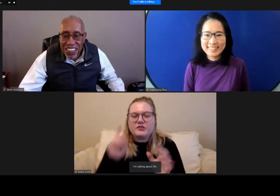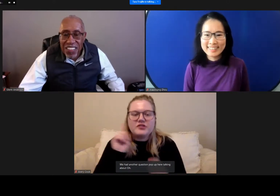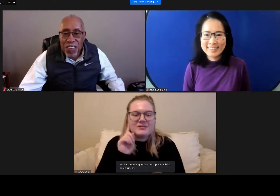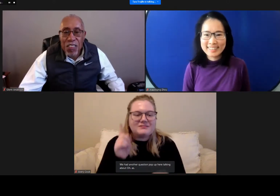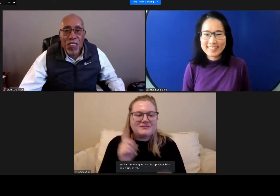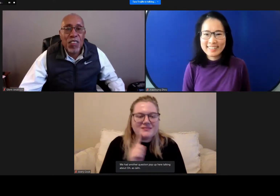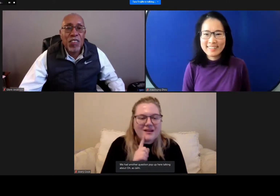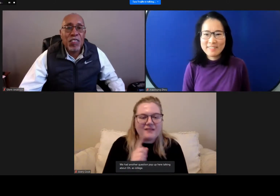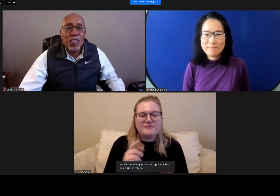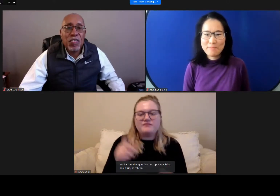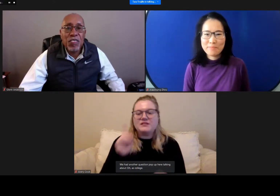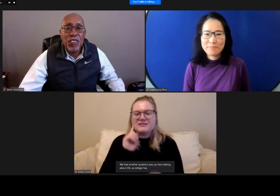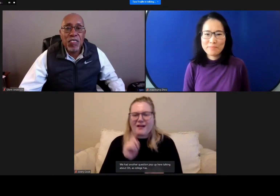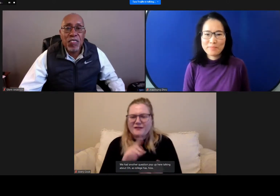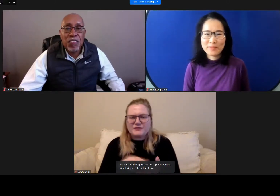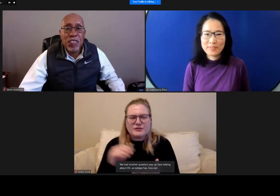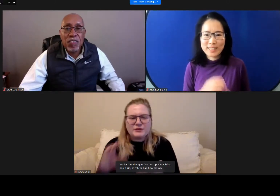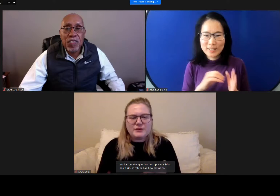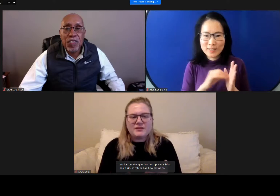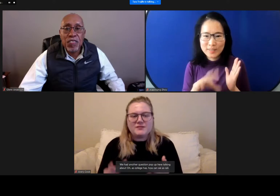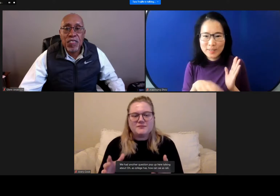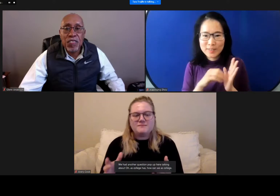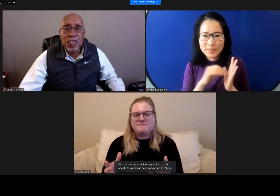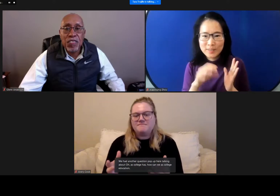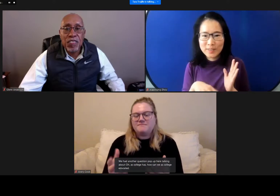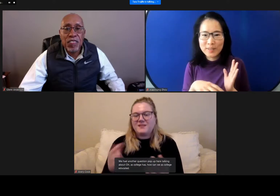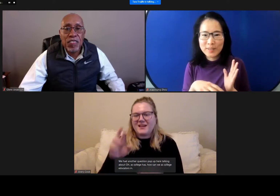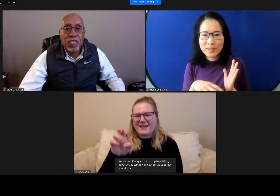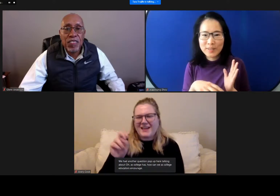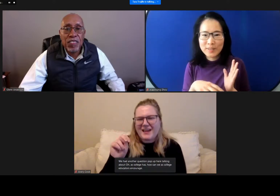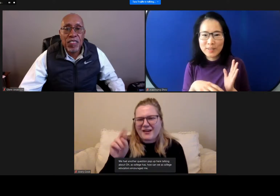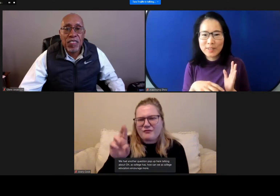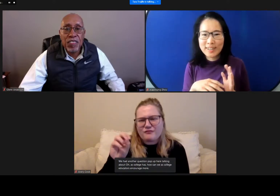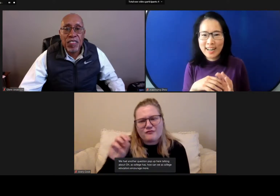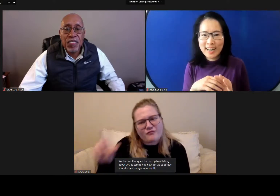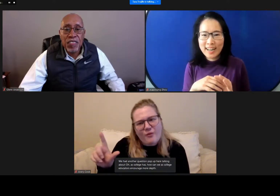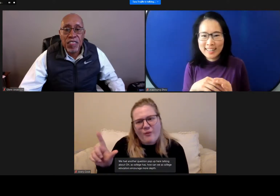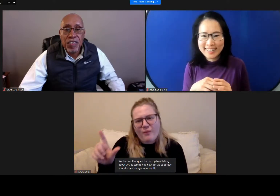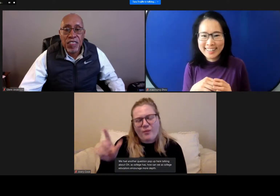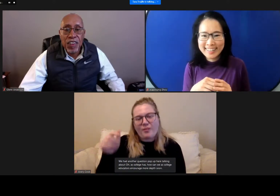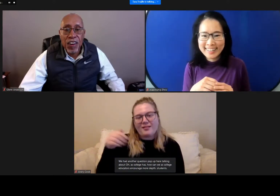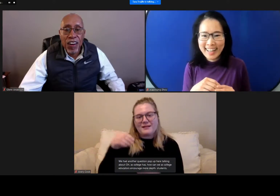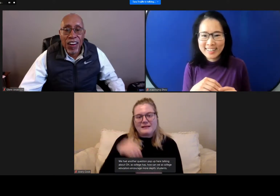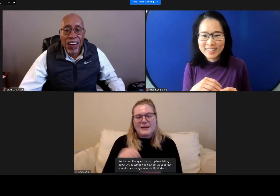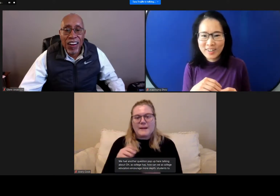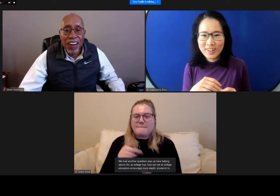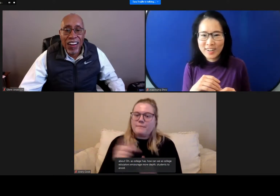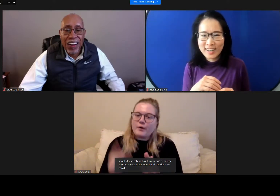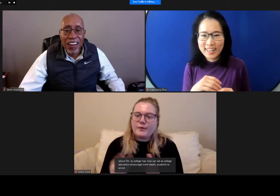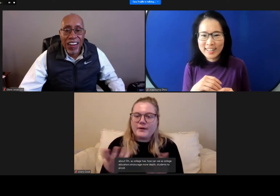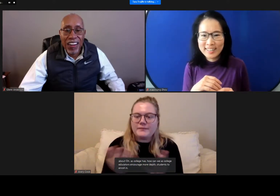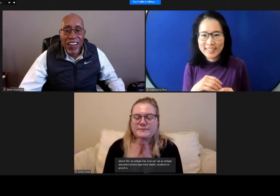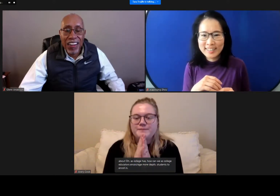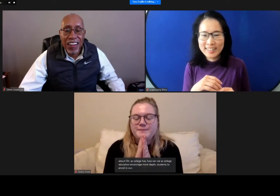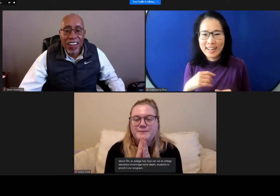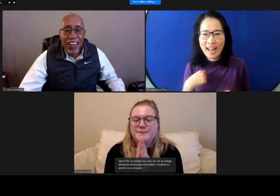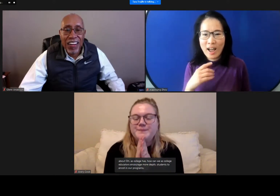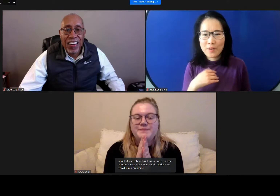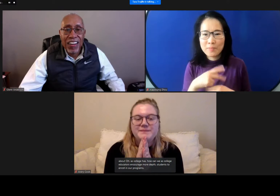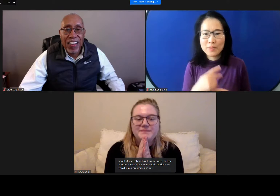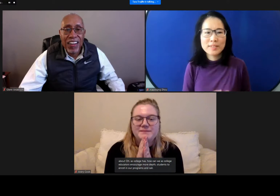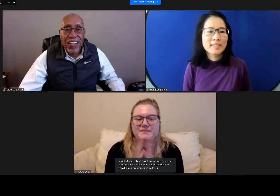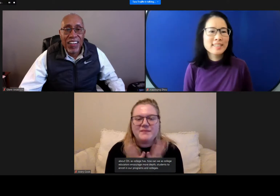as college, how can we as college educators encourage more deaf students to enroll in our programs